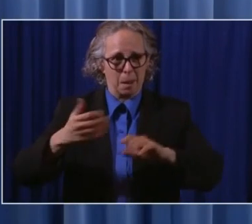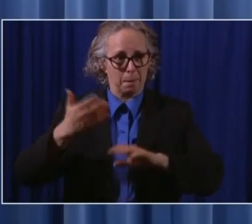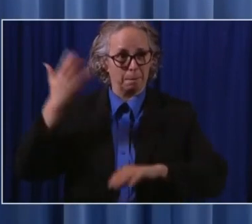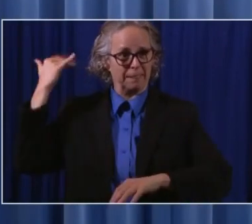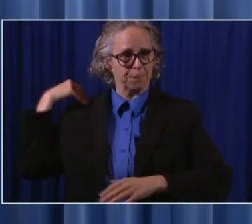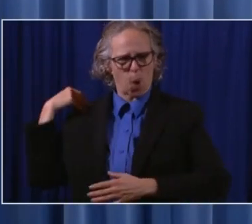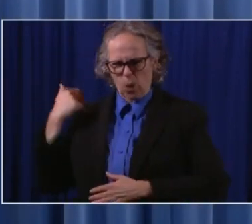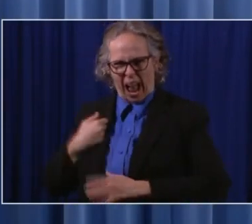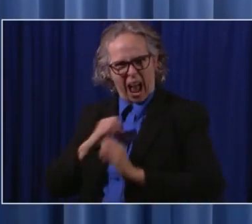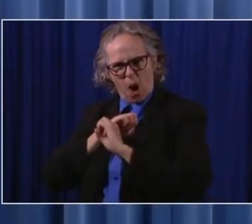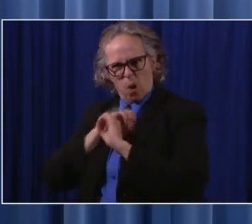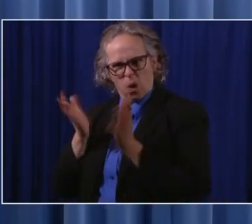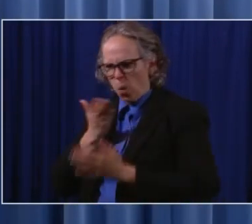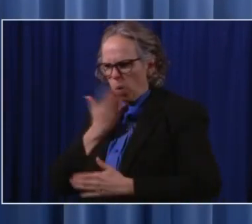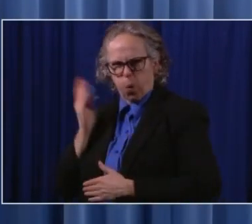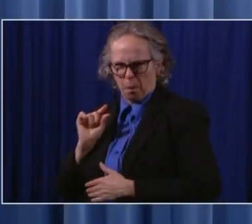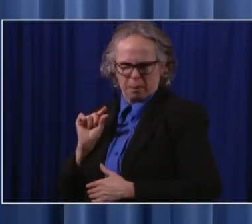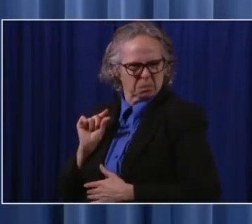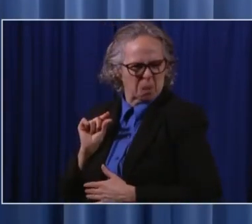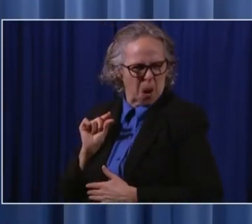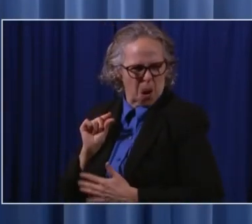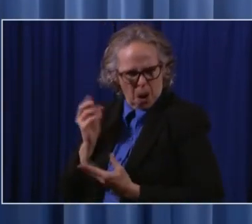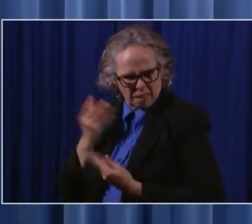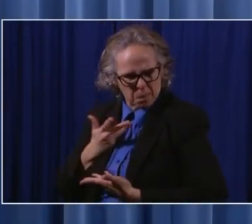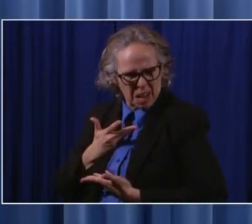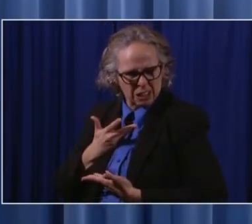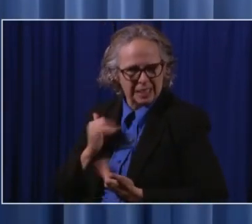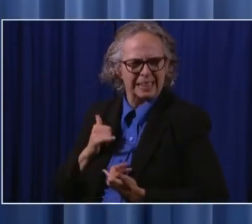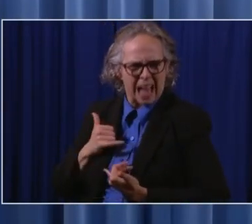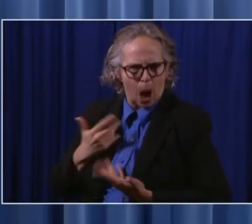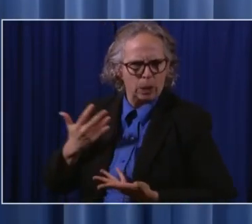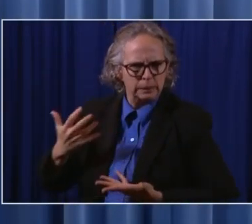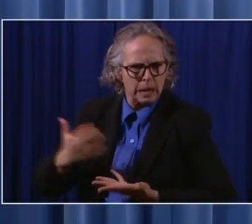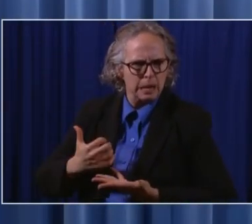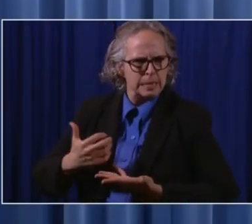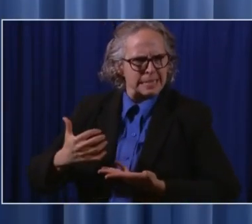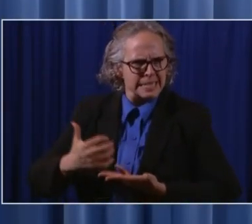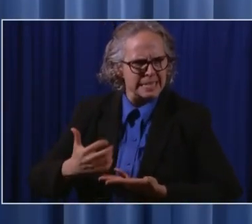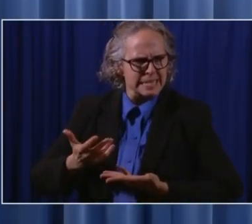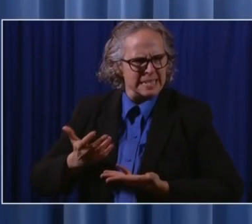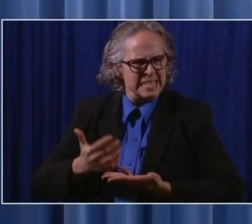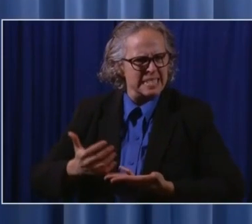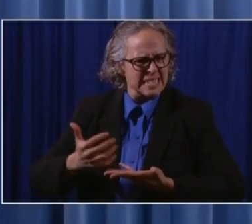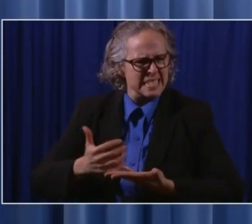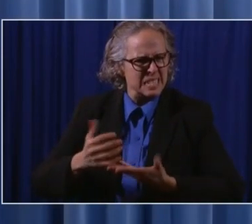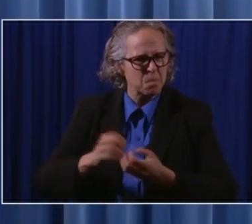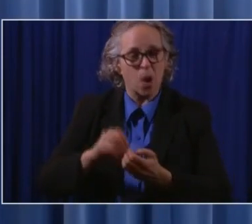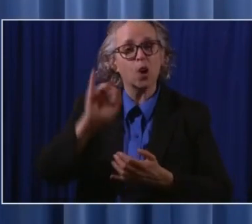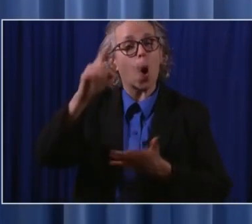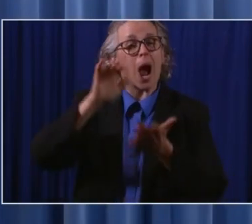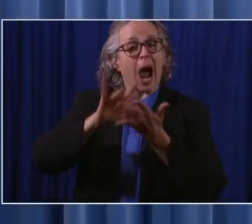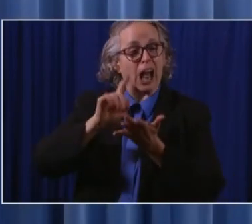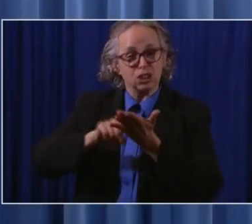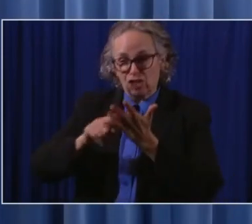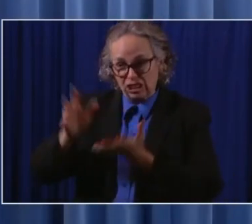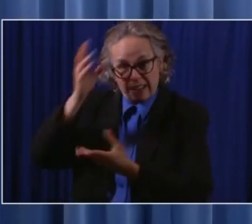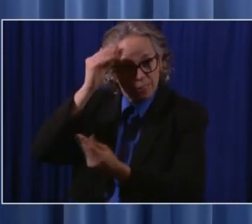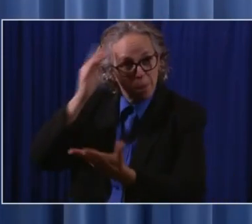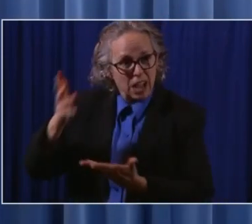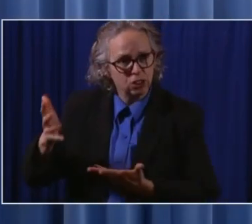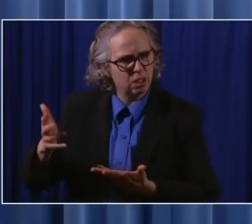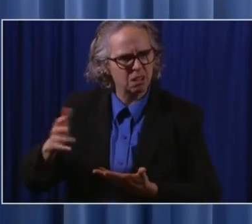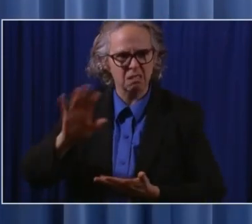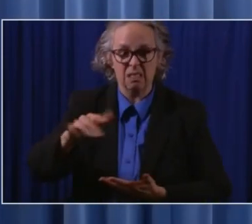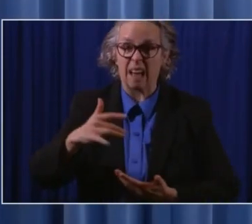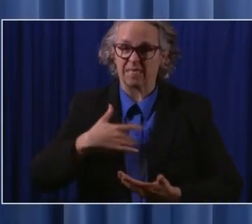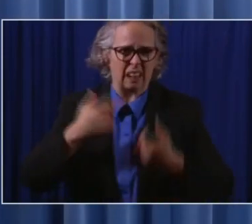The contact tracing, I'm as anxious to get this information as you are, maybe even more so,